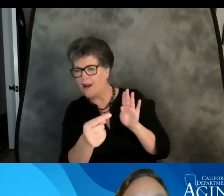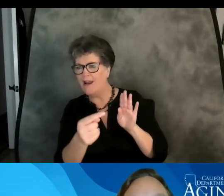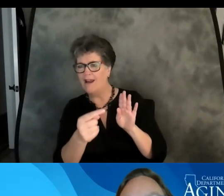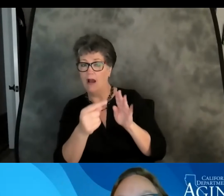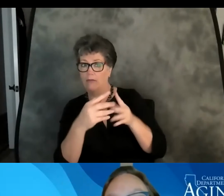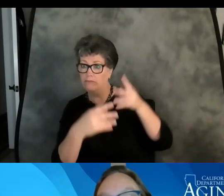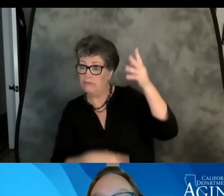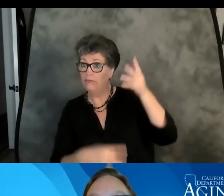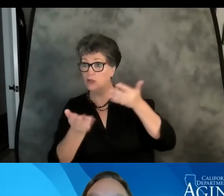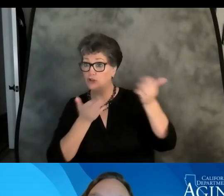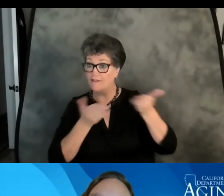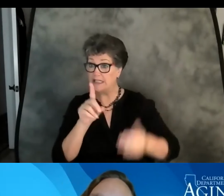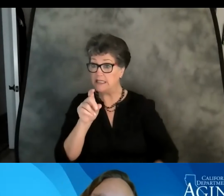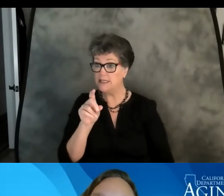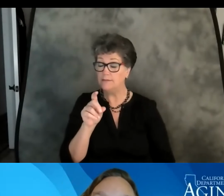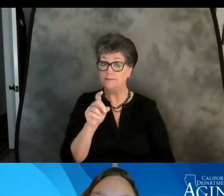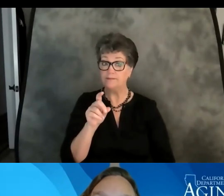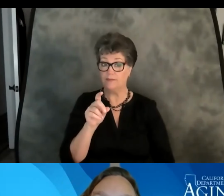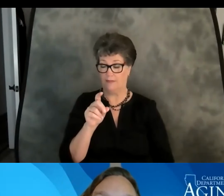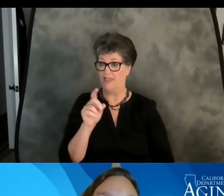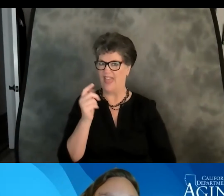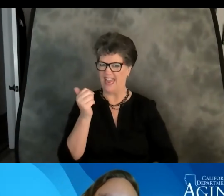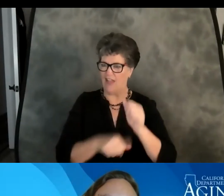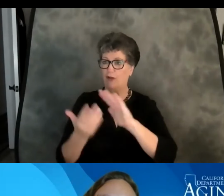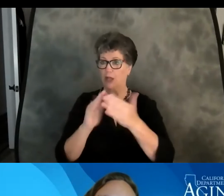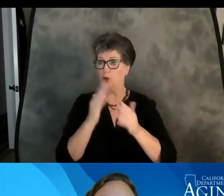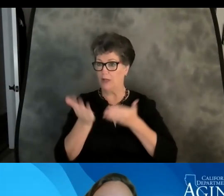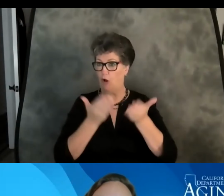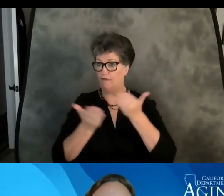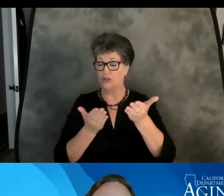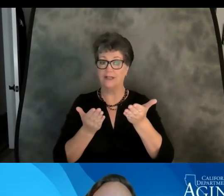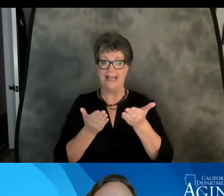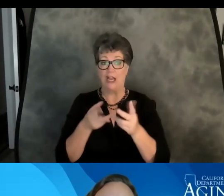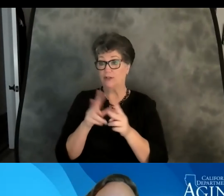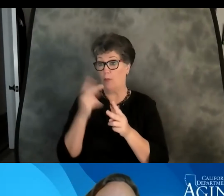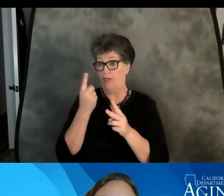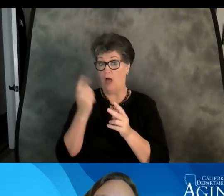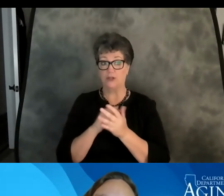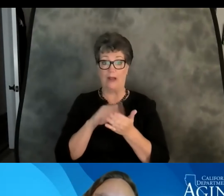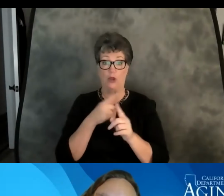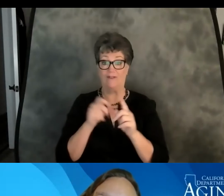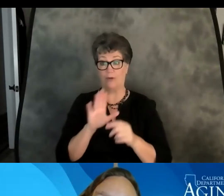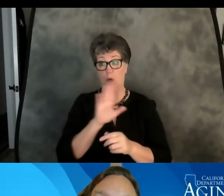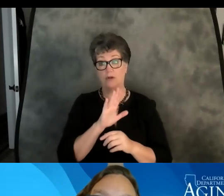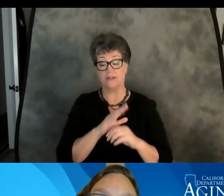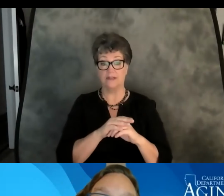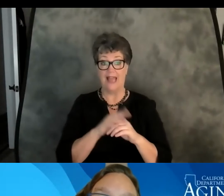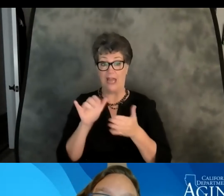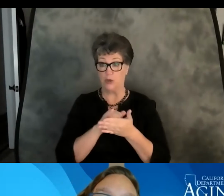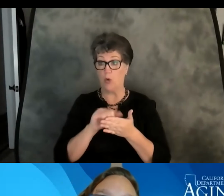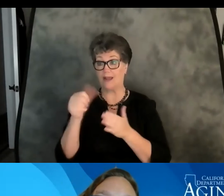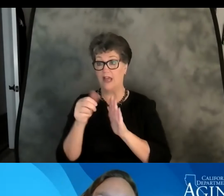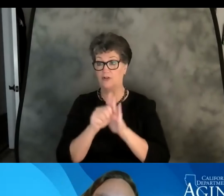range of home and community services that every community offers? And here's a couple thoughts. We learned from New York and other states that there